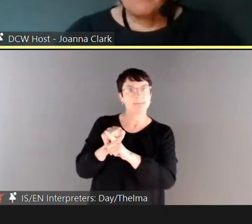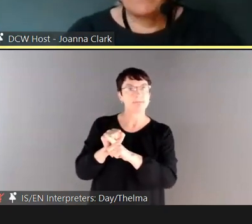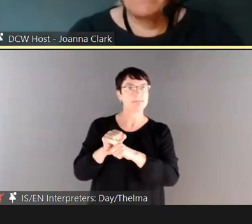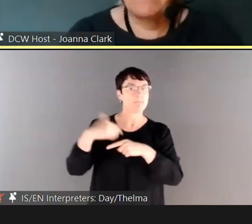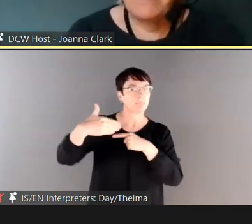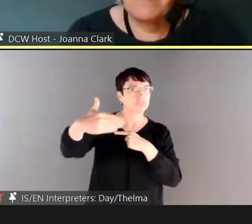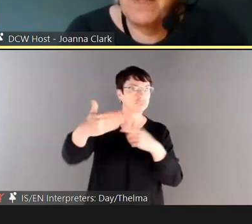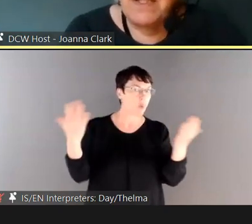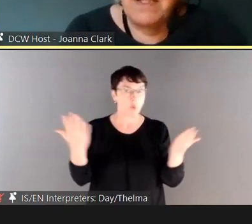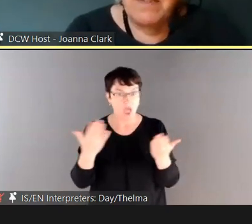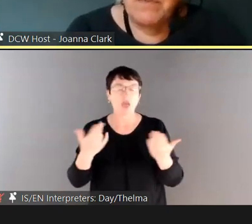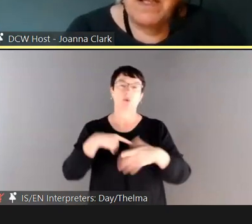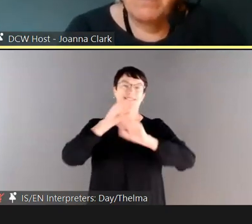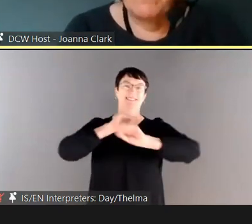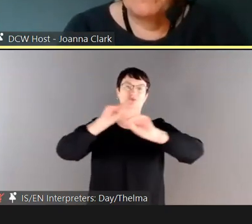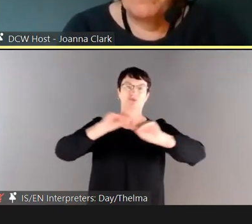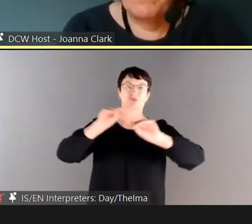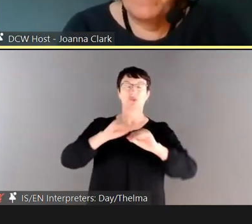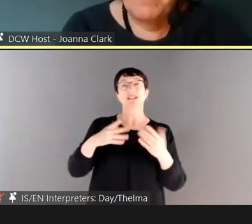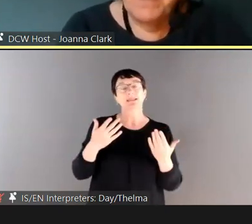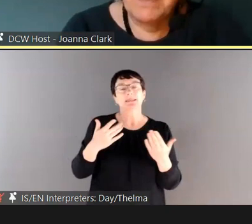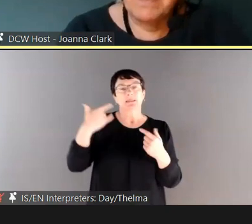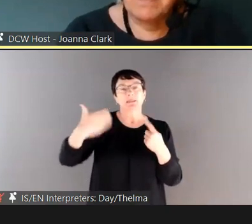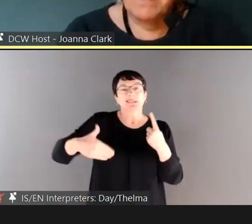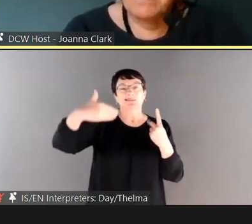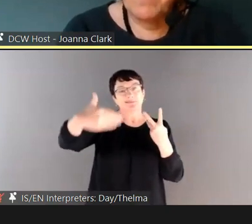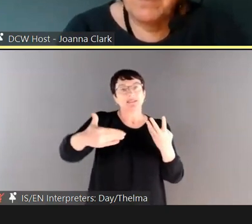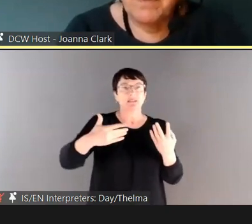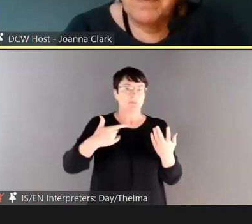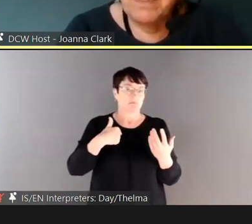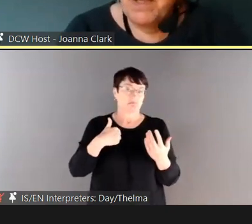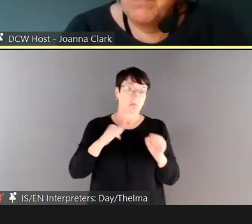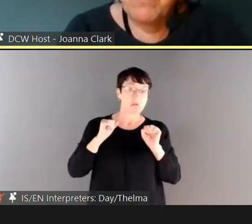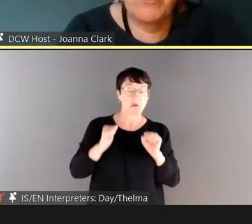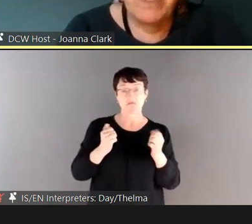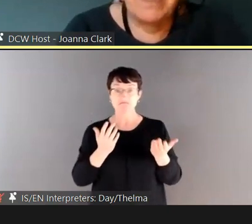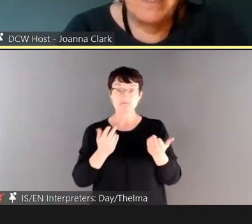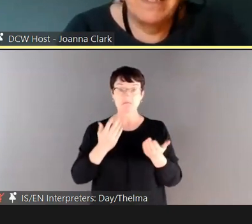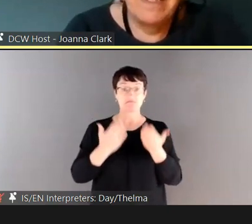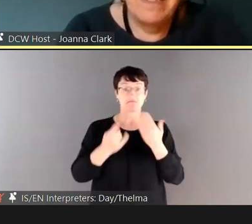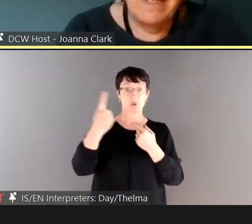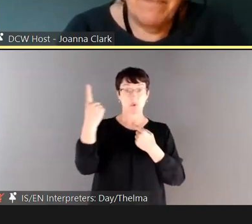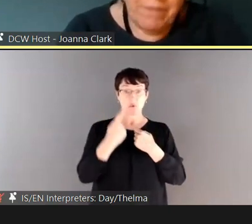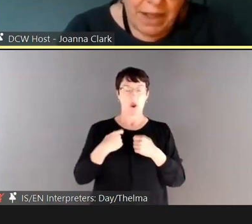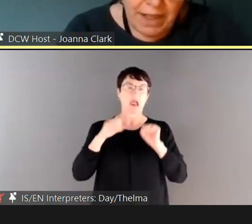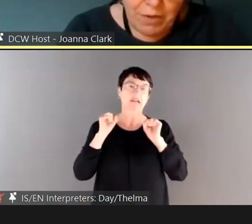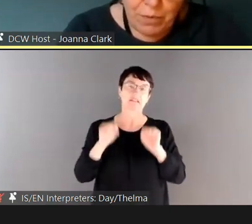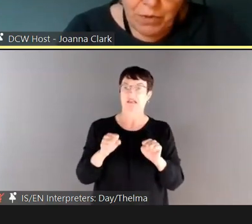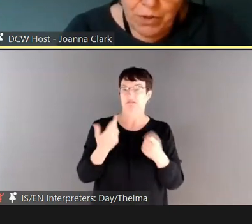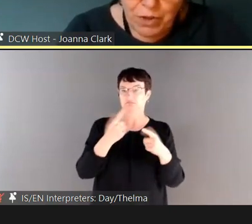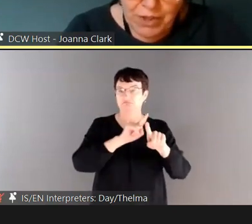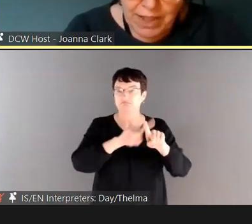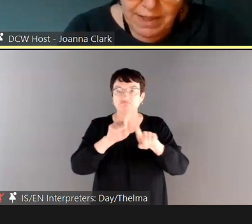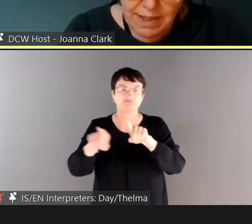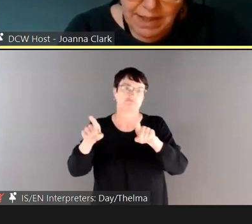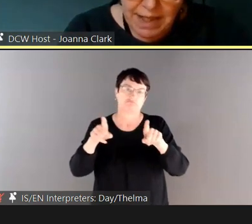In some cases, we are, you know, we'd be happy to discuss possible bespoke training if you want